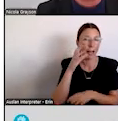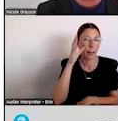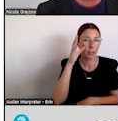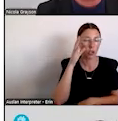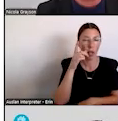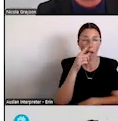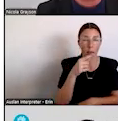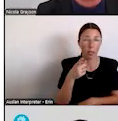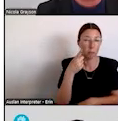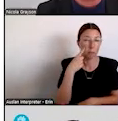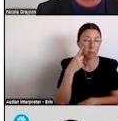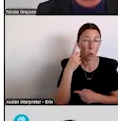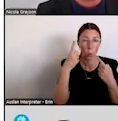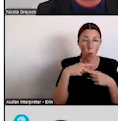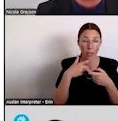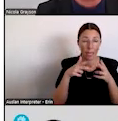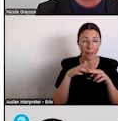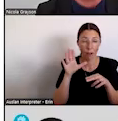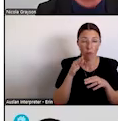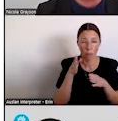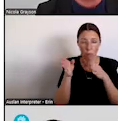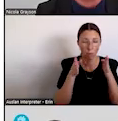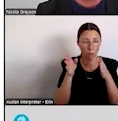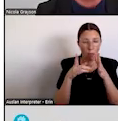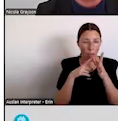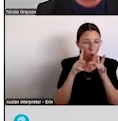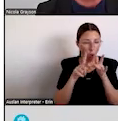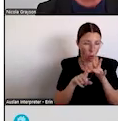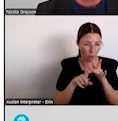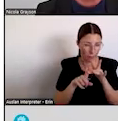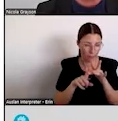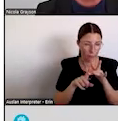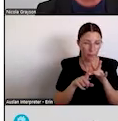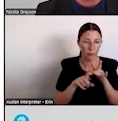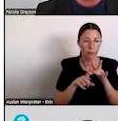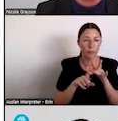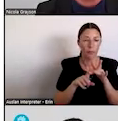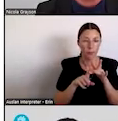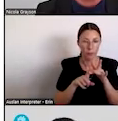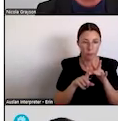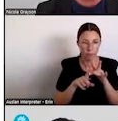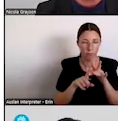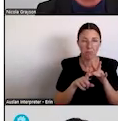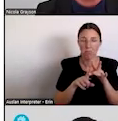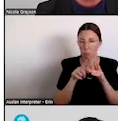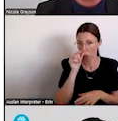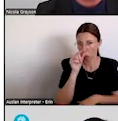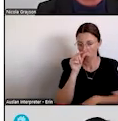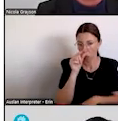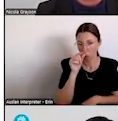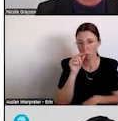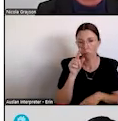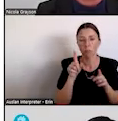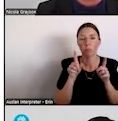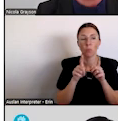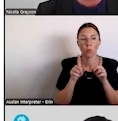from one particular AI service or the other with a very high probability with a particular model. That's possible. And I also mentioned the